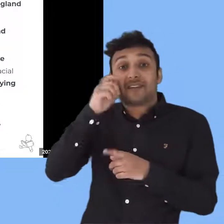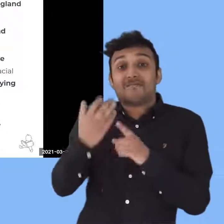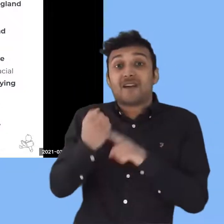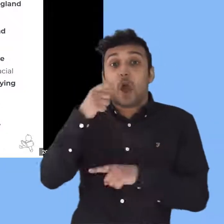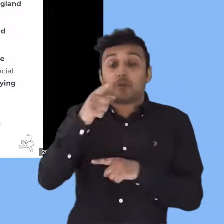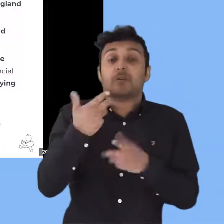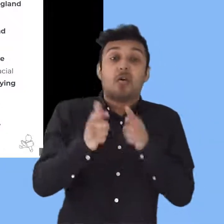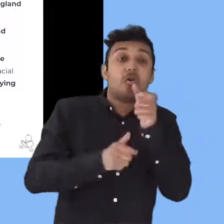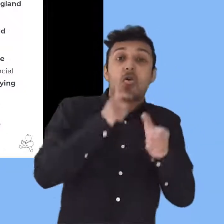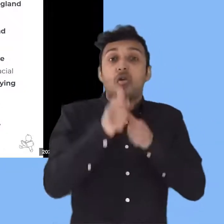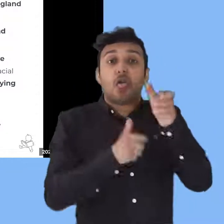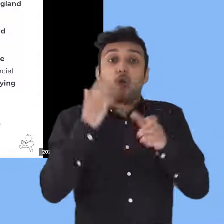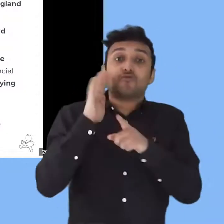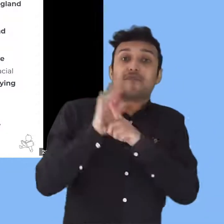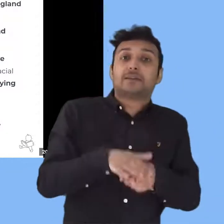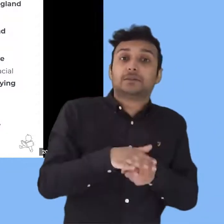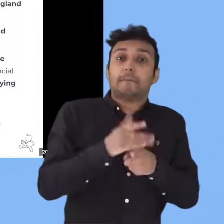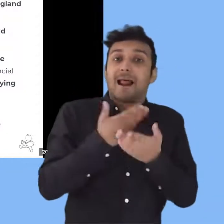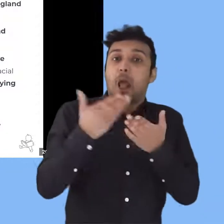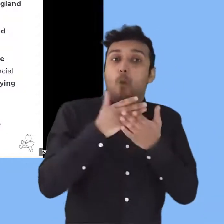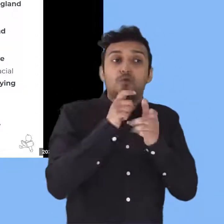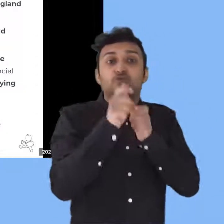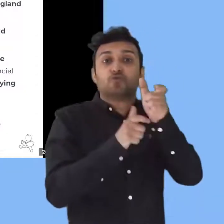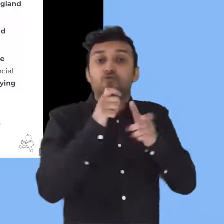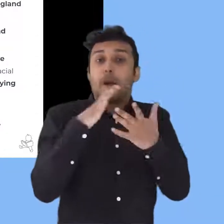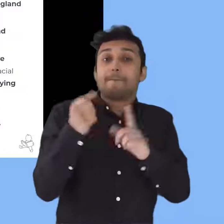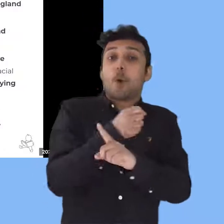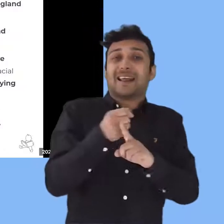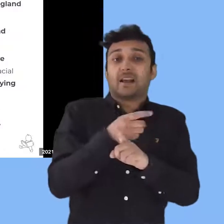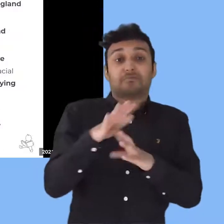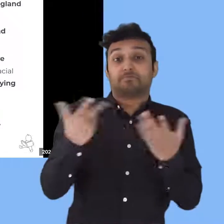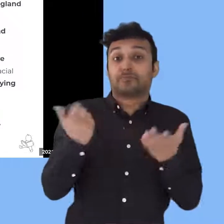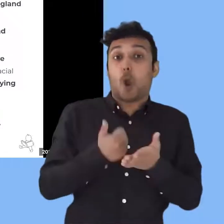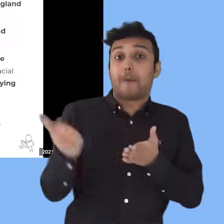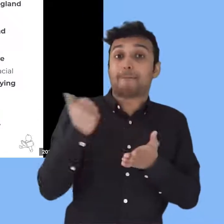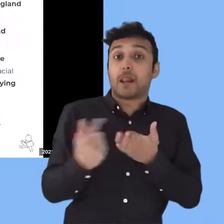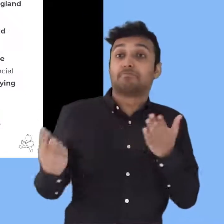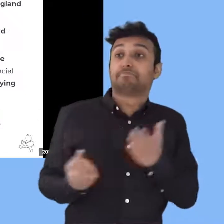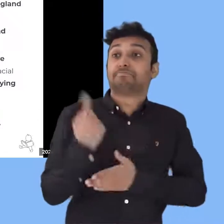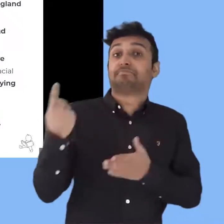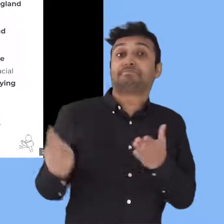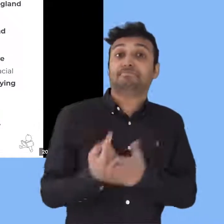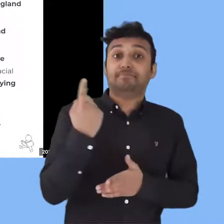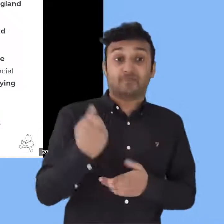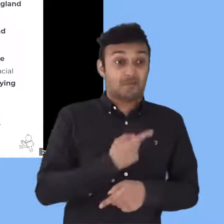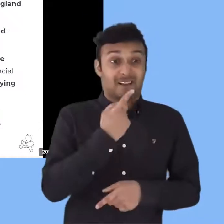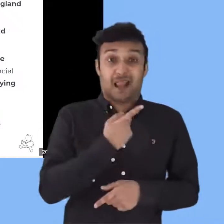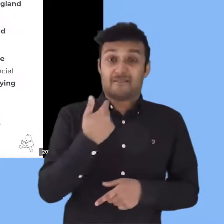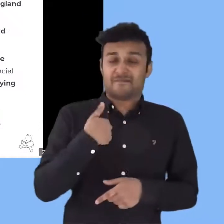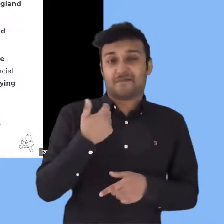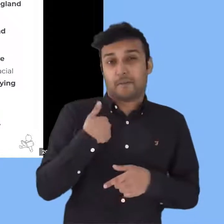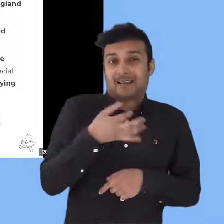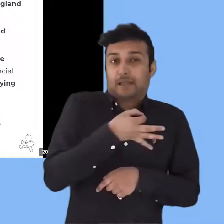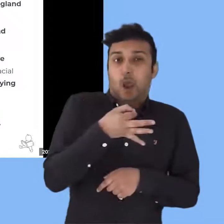bullying is commonplace among pupils in schools. You know, I went to school in a predominantly white working class town,